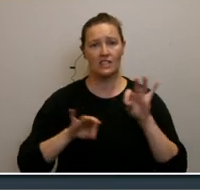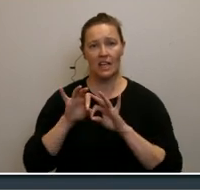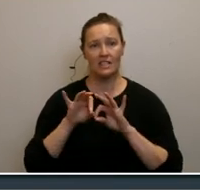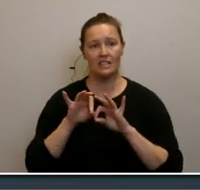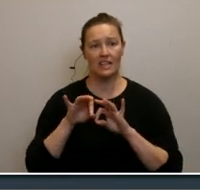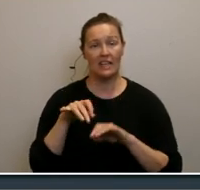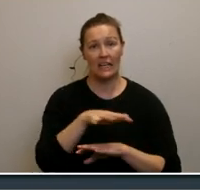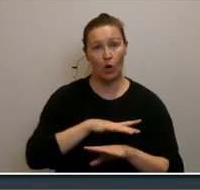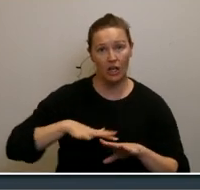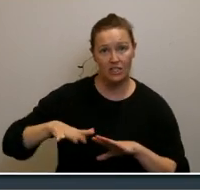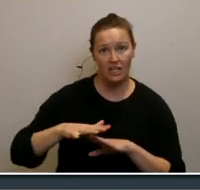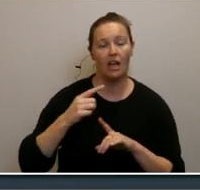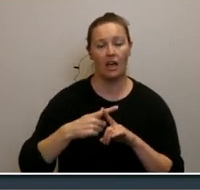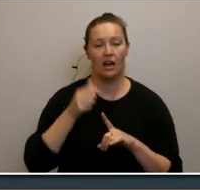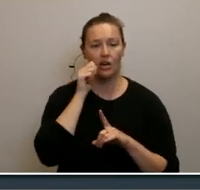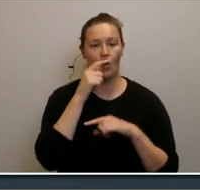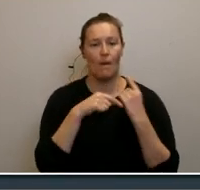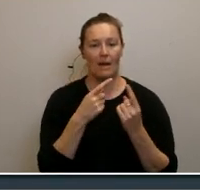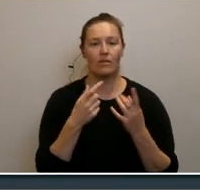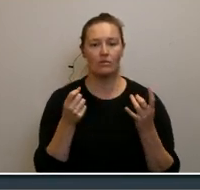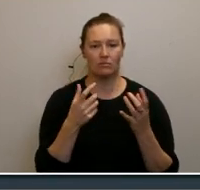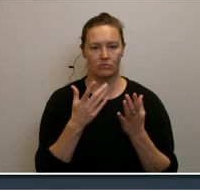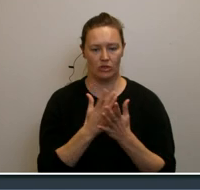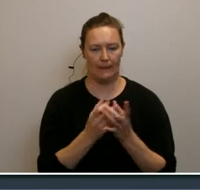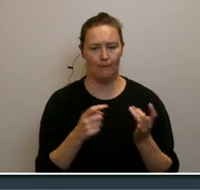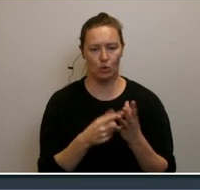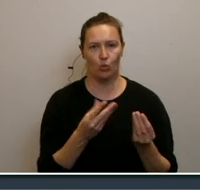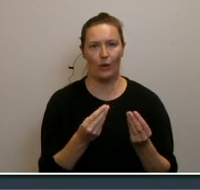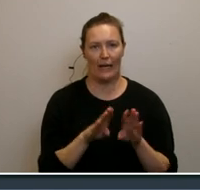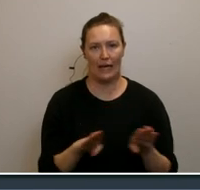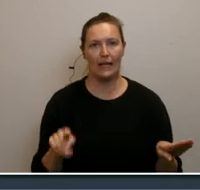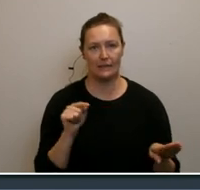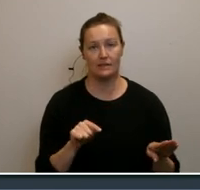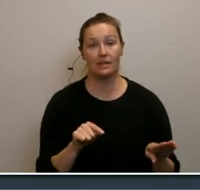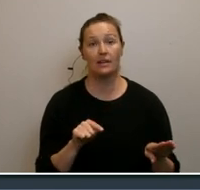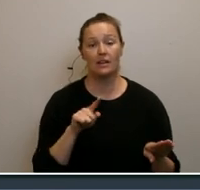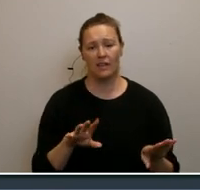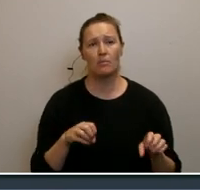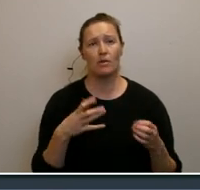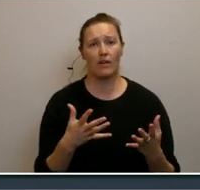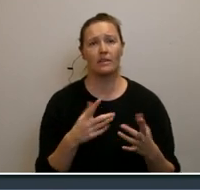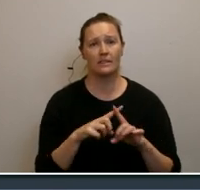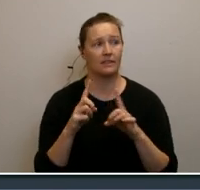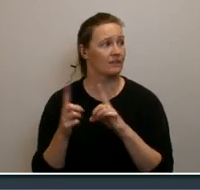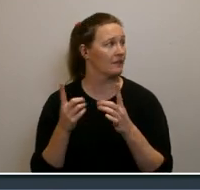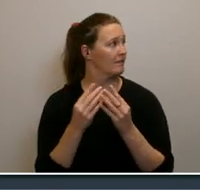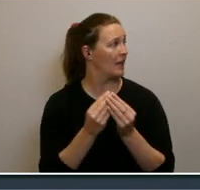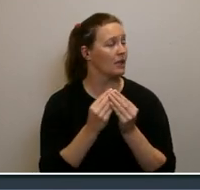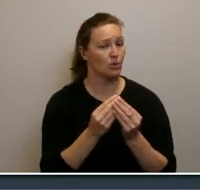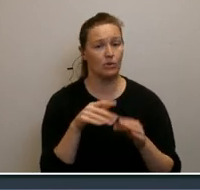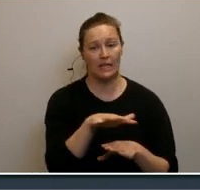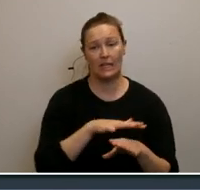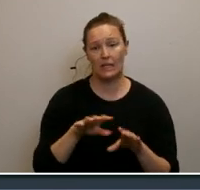am familiar in theory with the importance of wetlands, how they provide numerous valuable